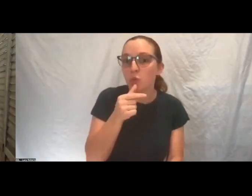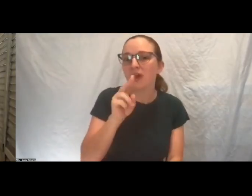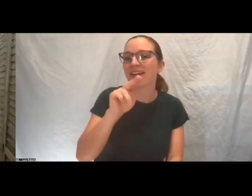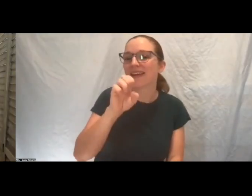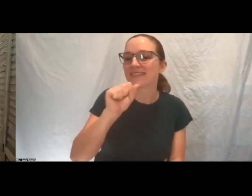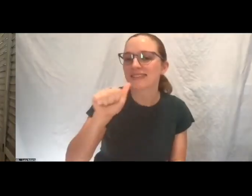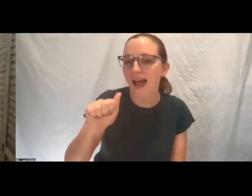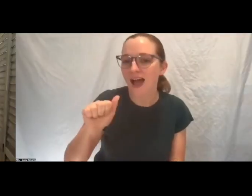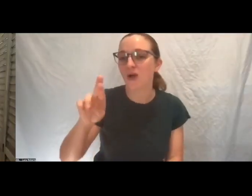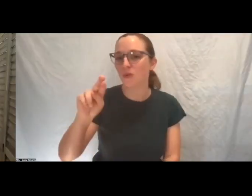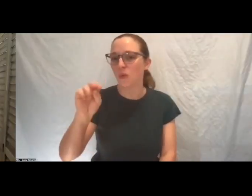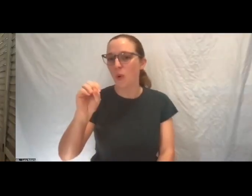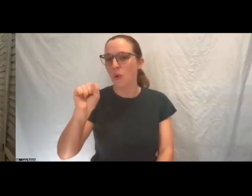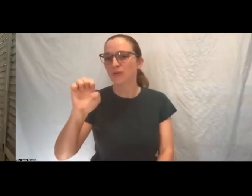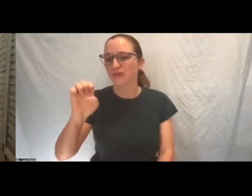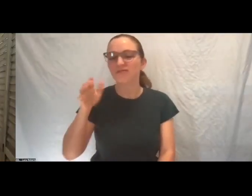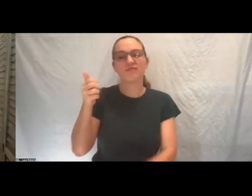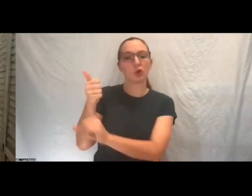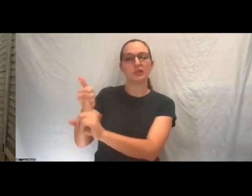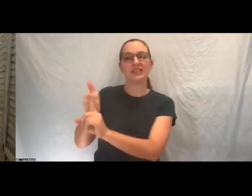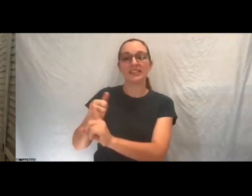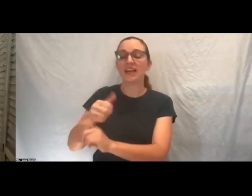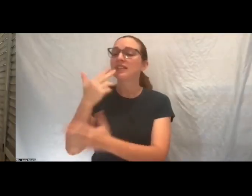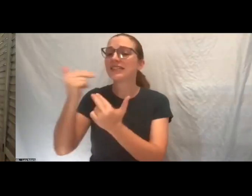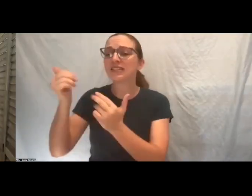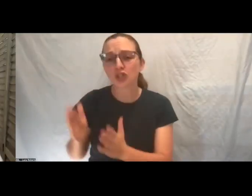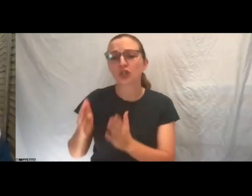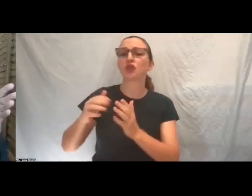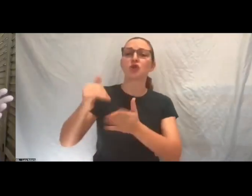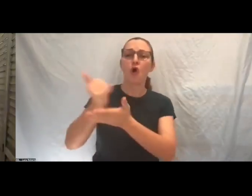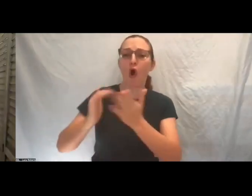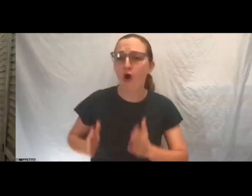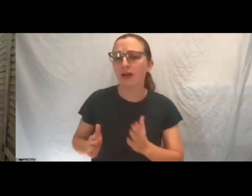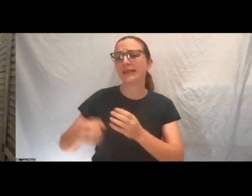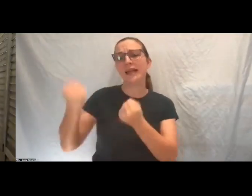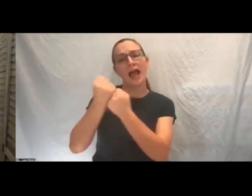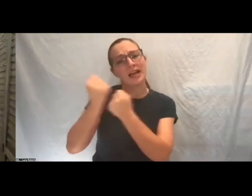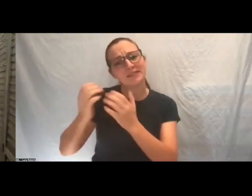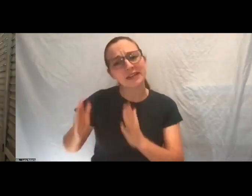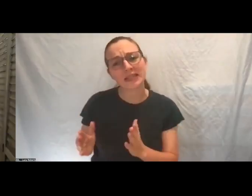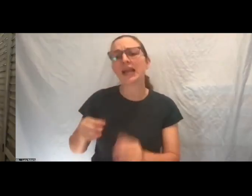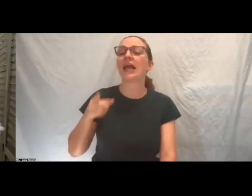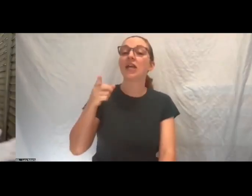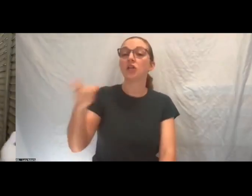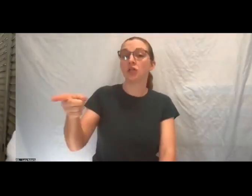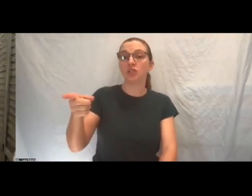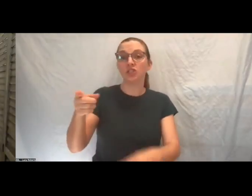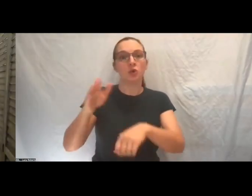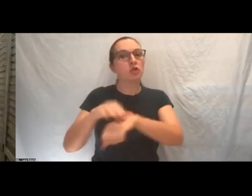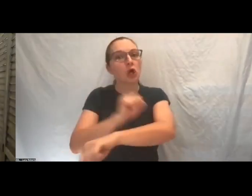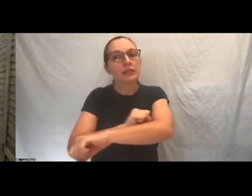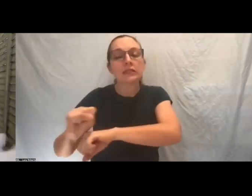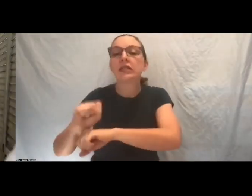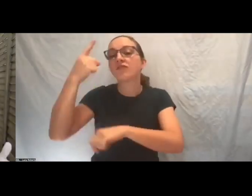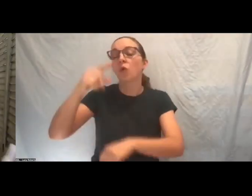actress. She's a singer. She's an artist. She's an advocate. And she was on stage in the productions of Peter